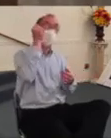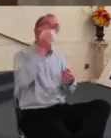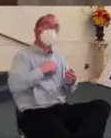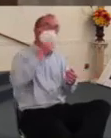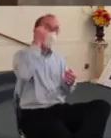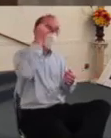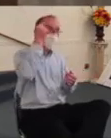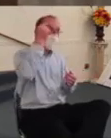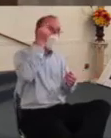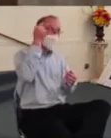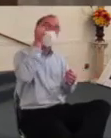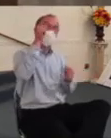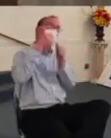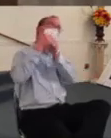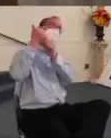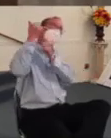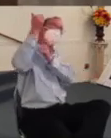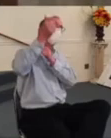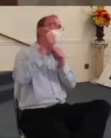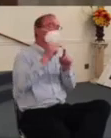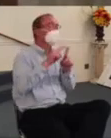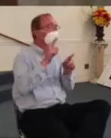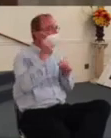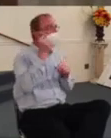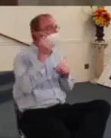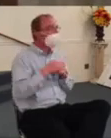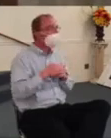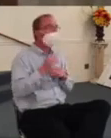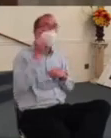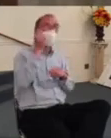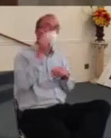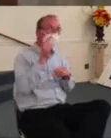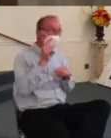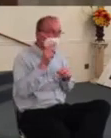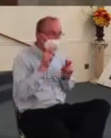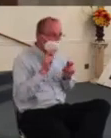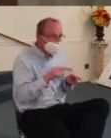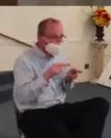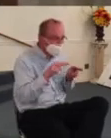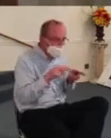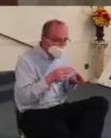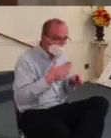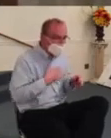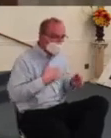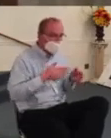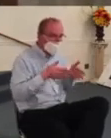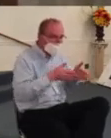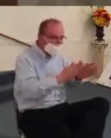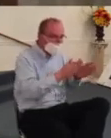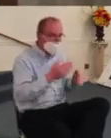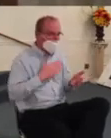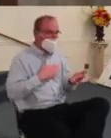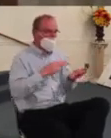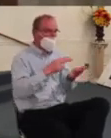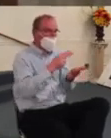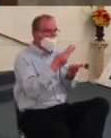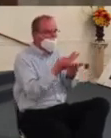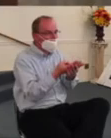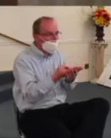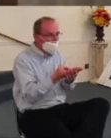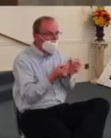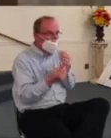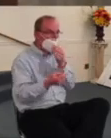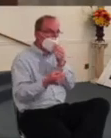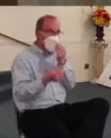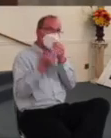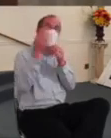my path and my lying down, and are intimately acquainted with all